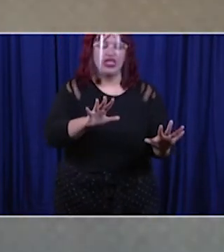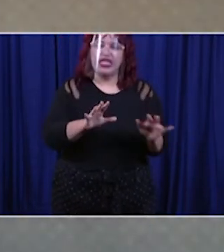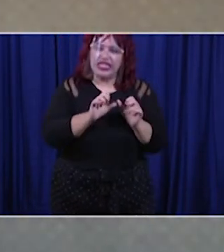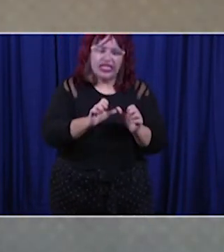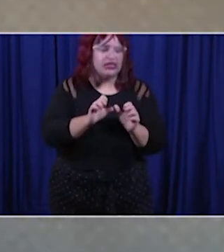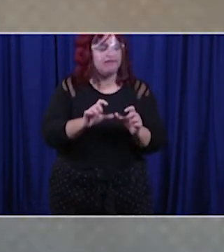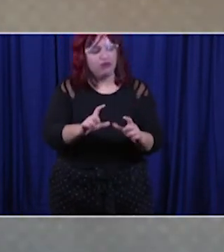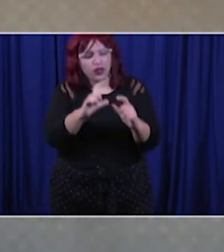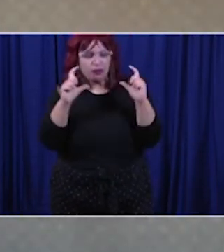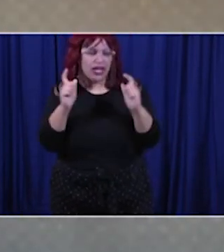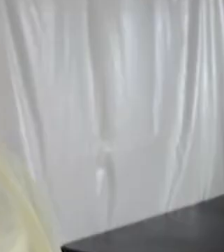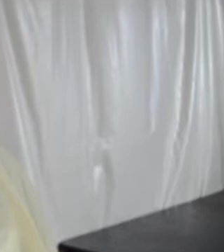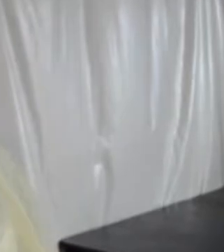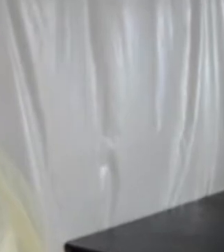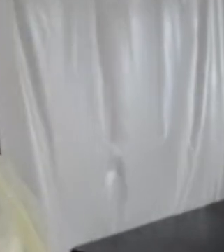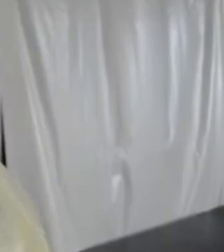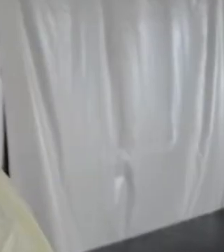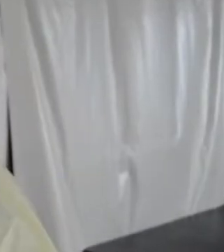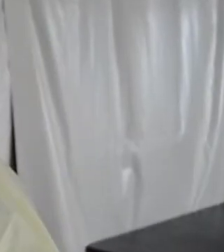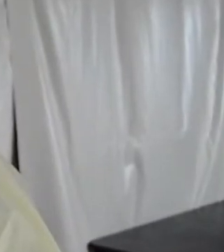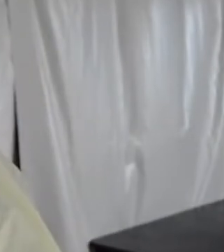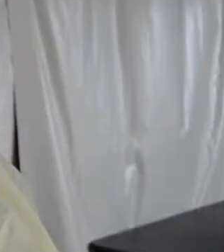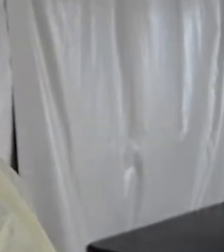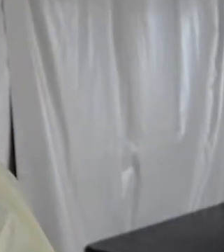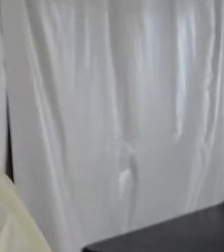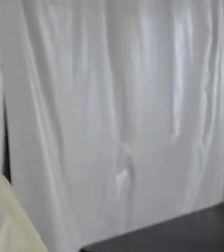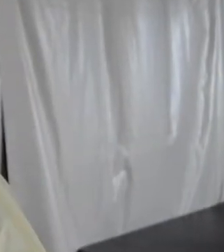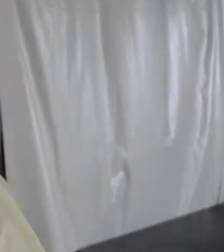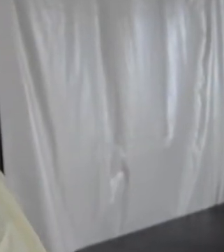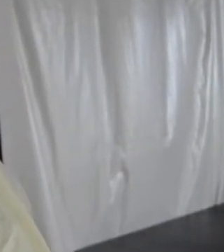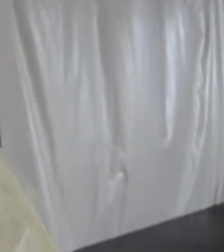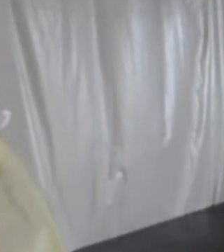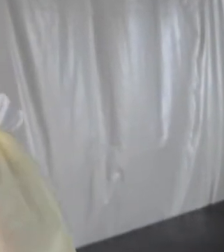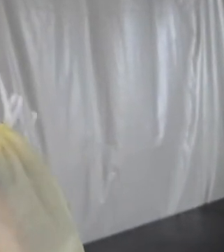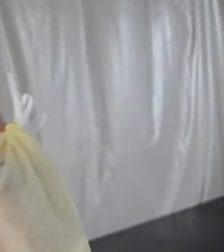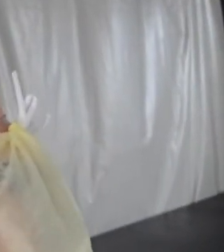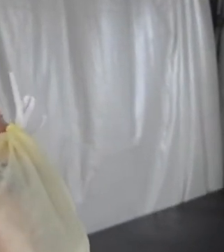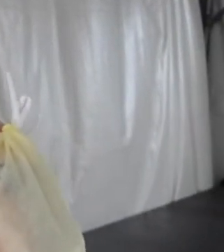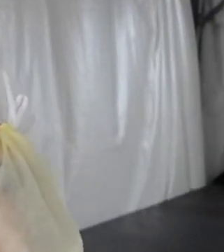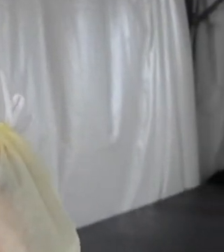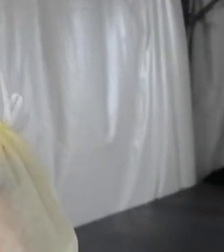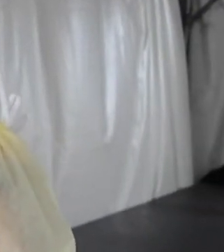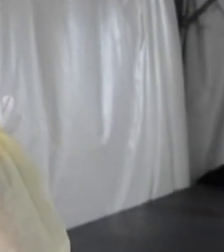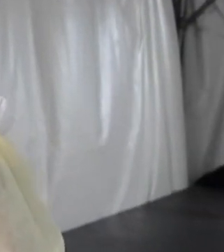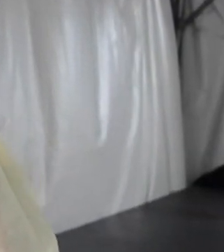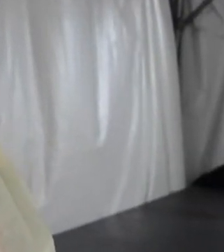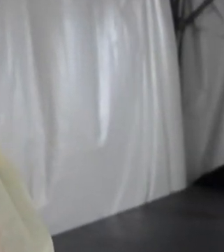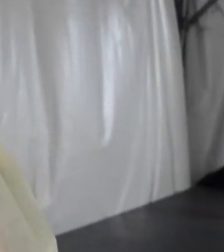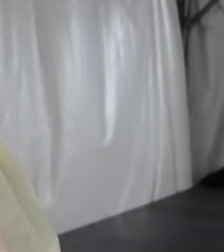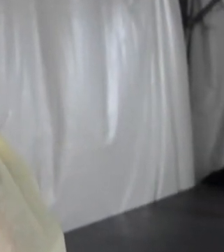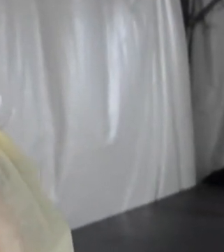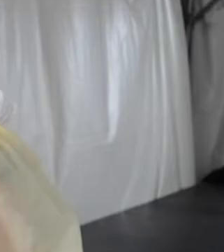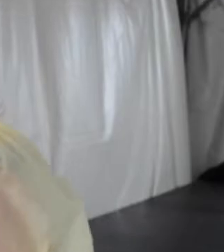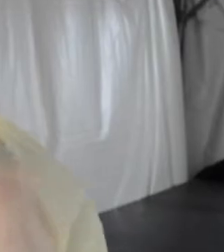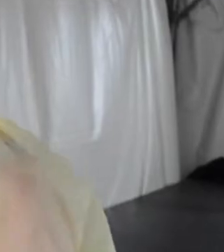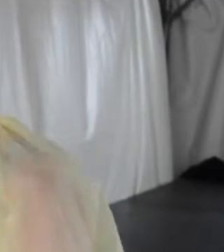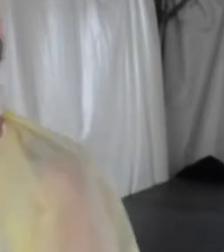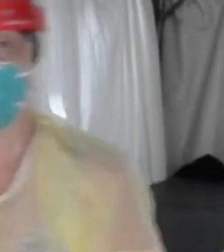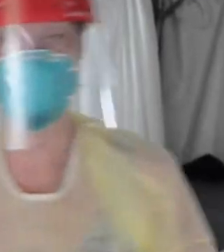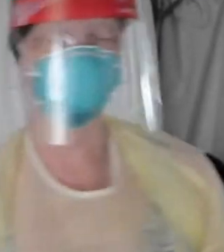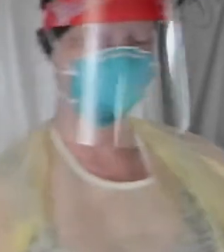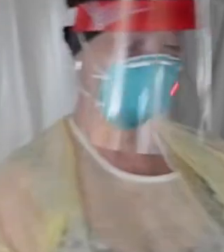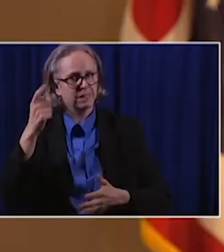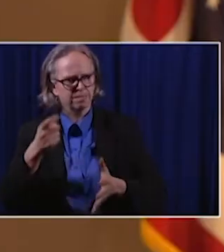things that people come in the hospital for. But the latest numbers show that asking people to observe the best practices for slowing the spread of the